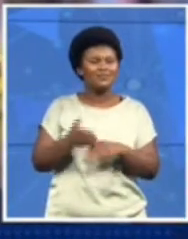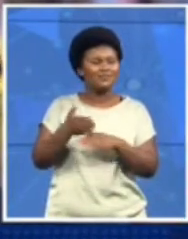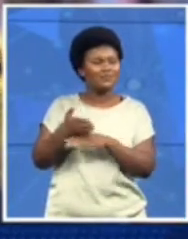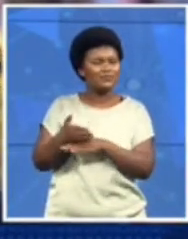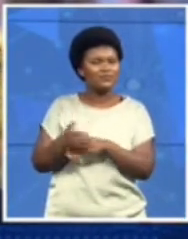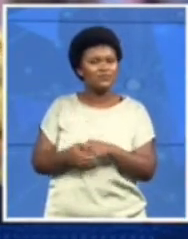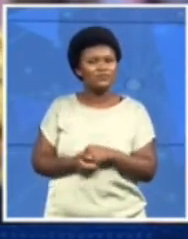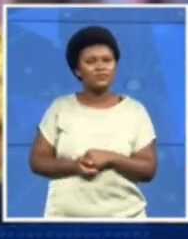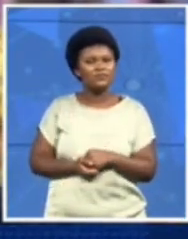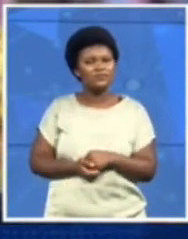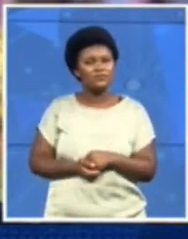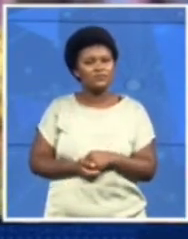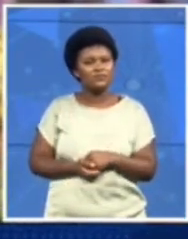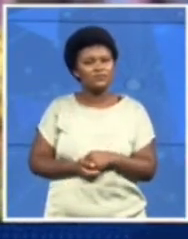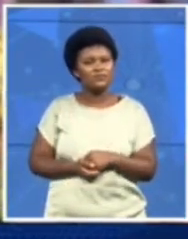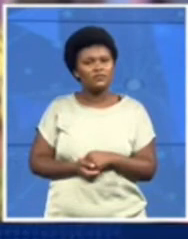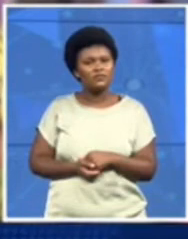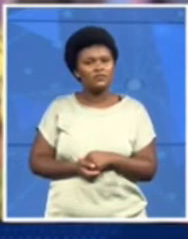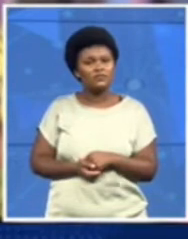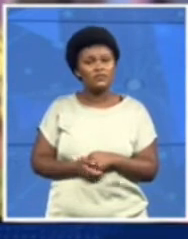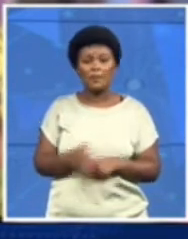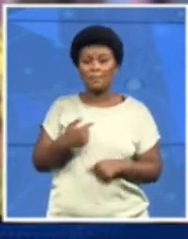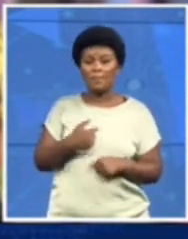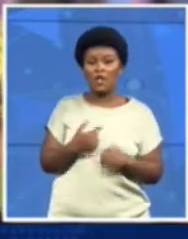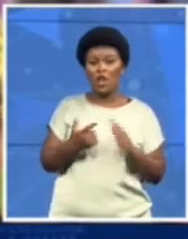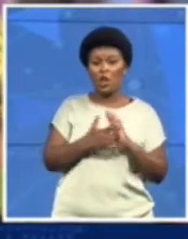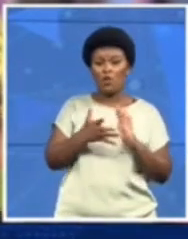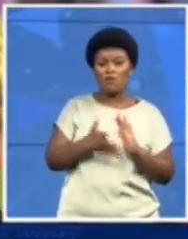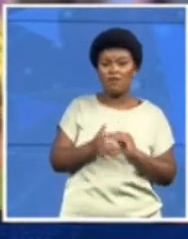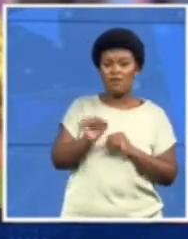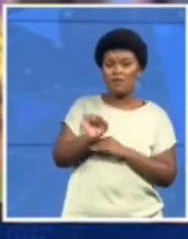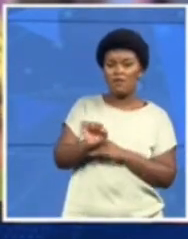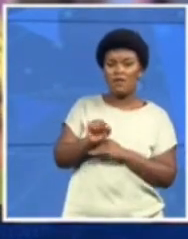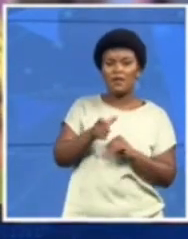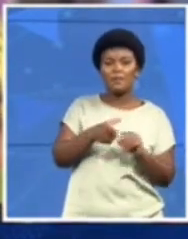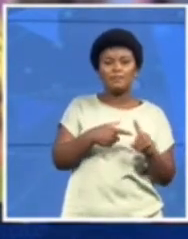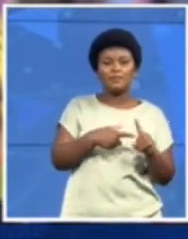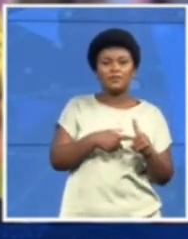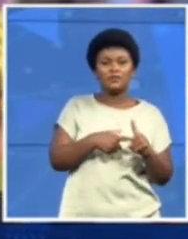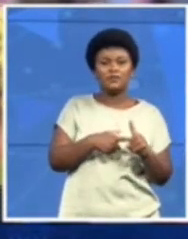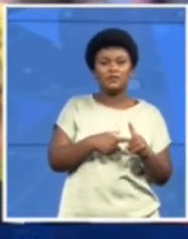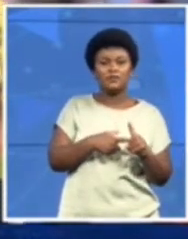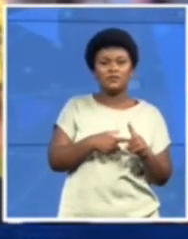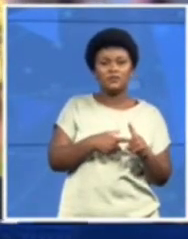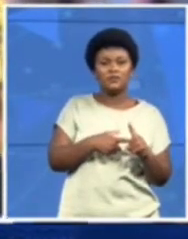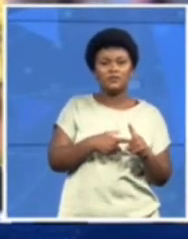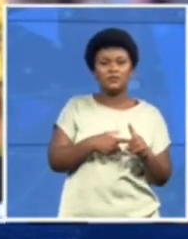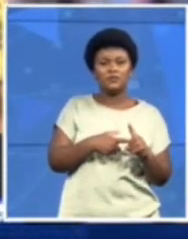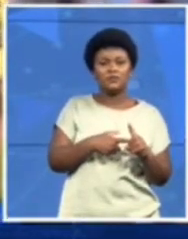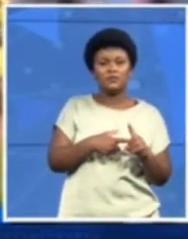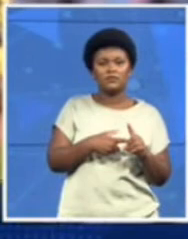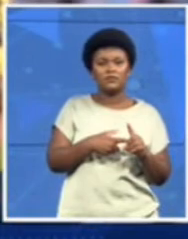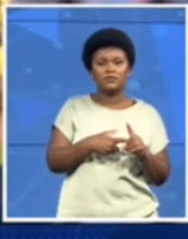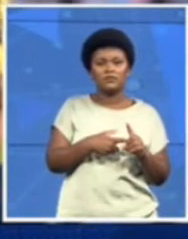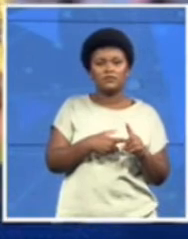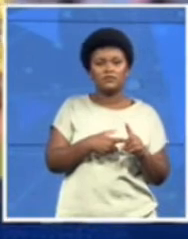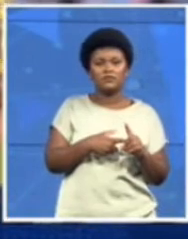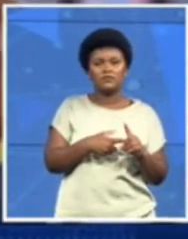As his attorney, the mere fact that he wanted an attorney, he wanted myself, not legal aid, he wanted myself.